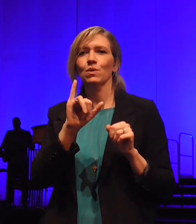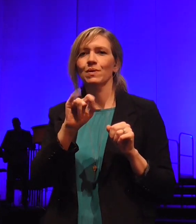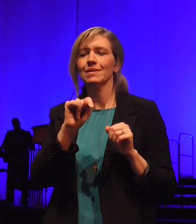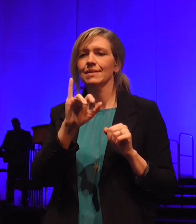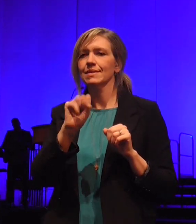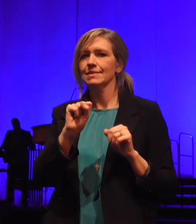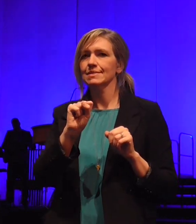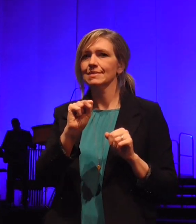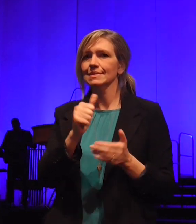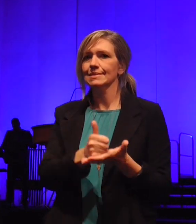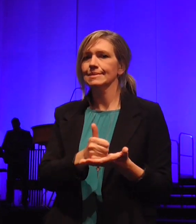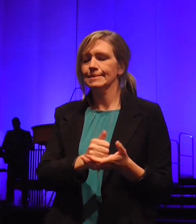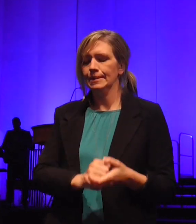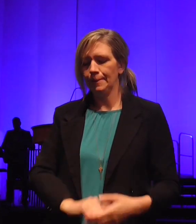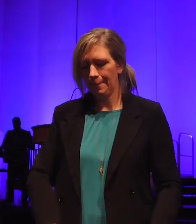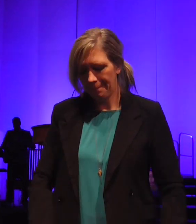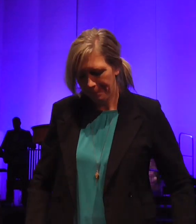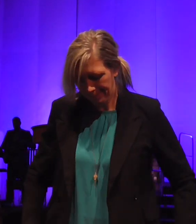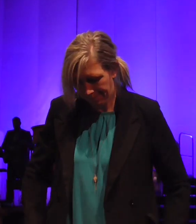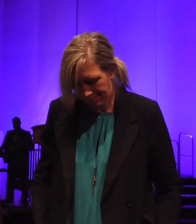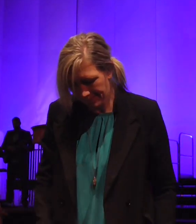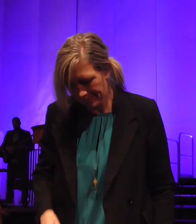is.